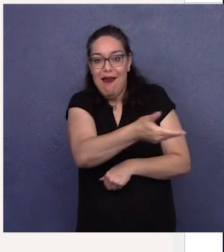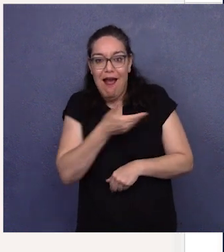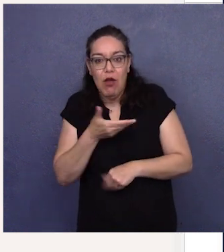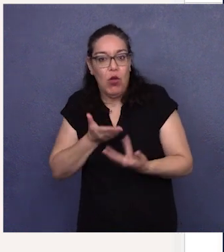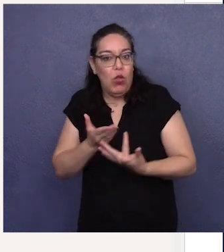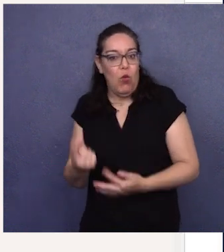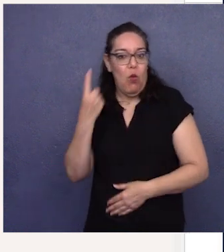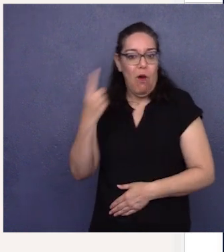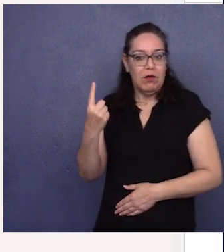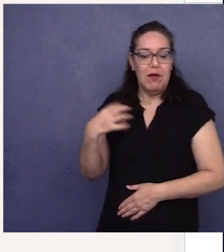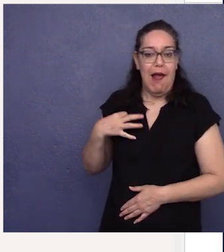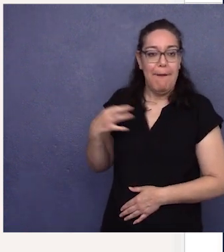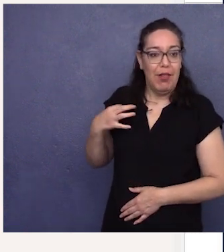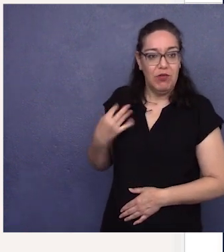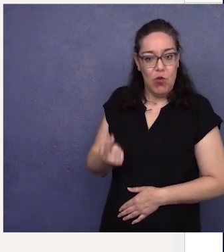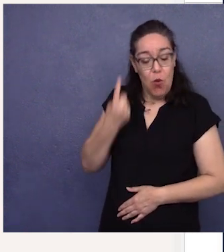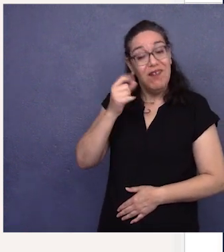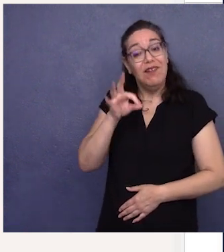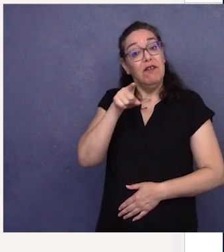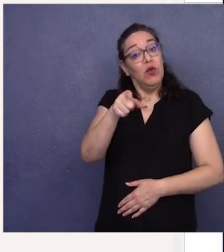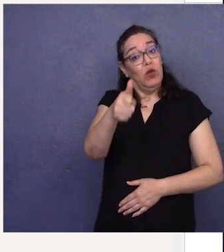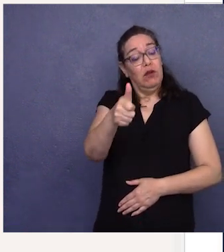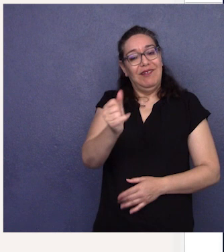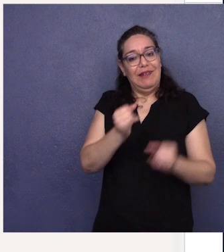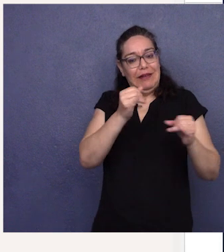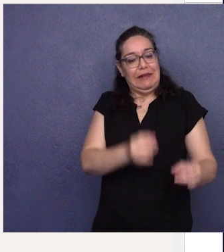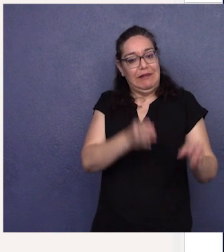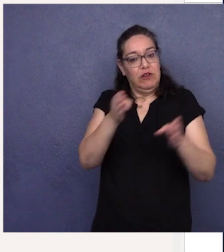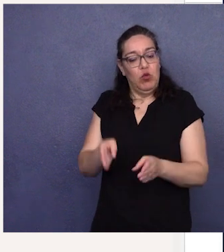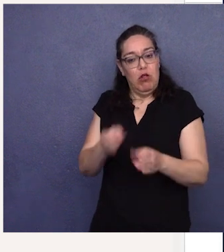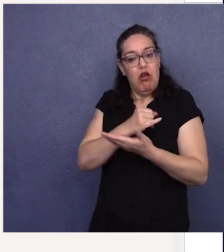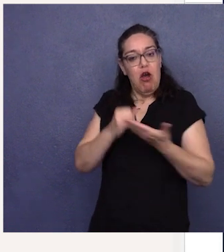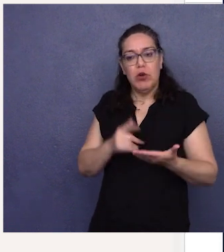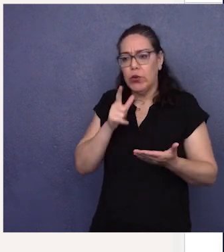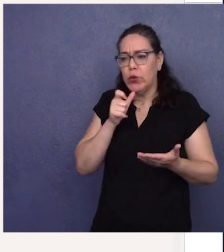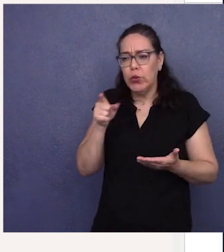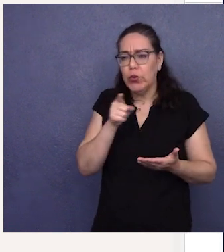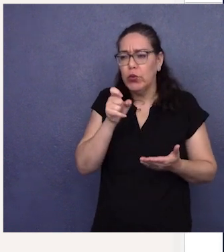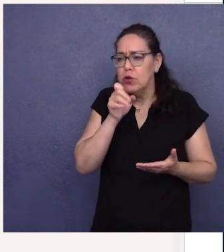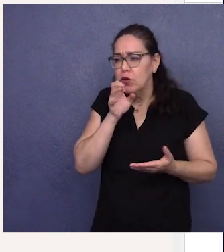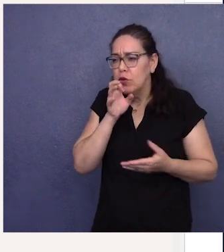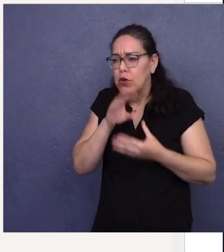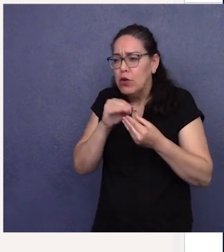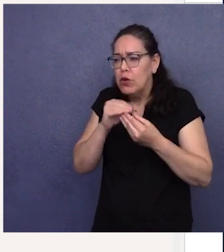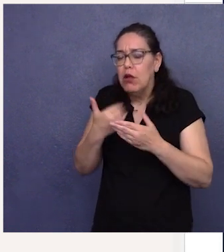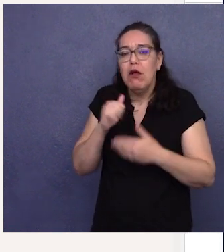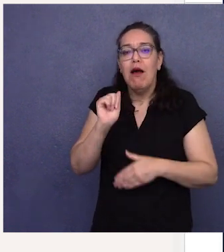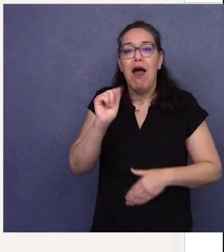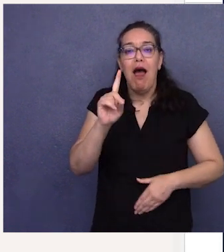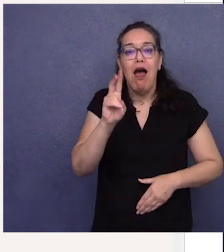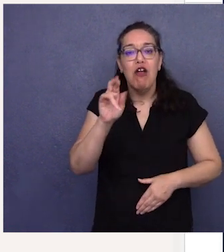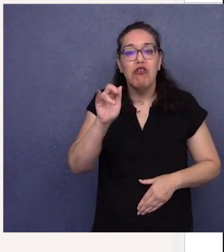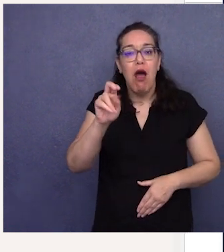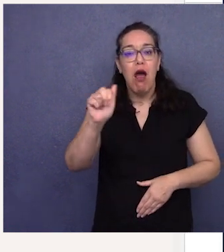So if you are an individual artist, so who is it? Adriana. So you are applying as